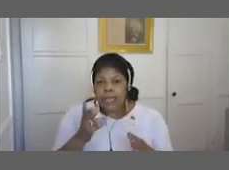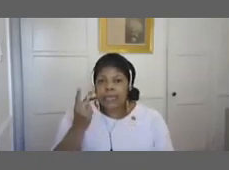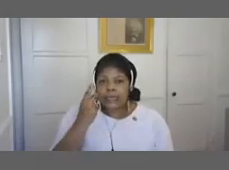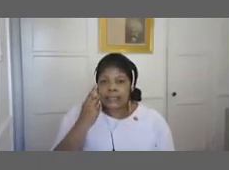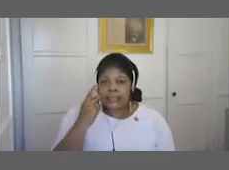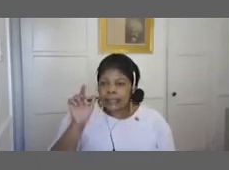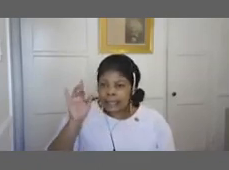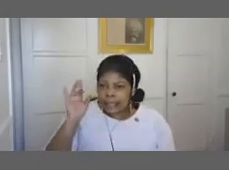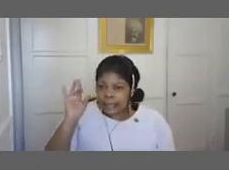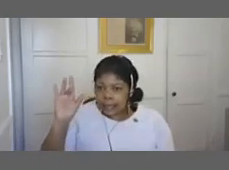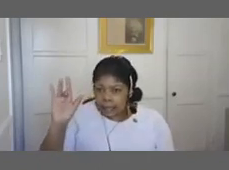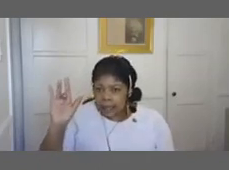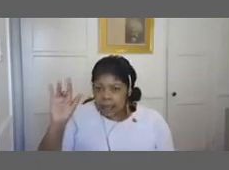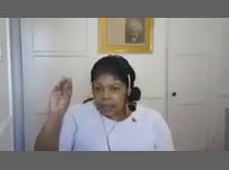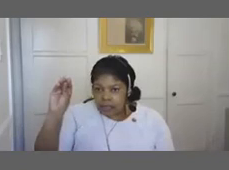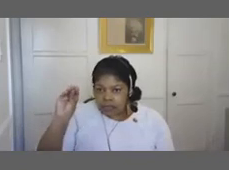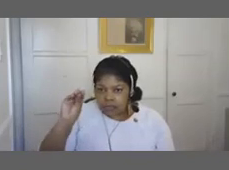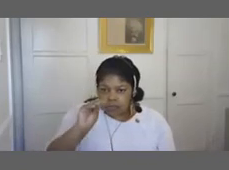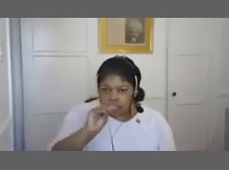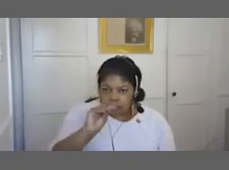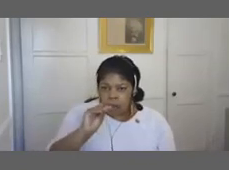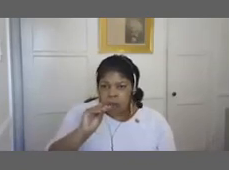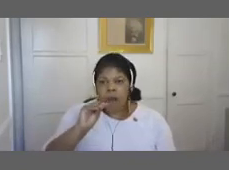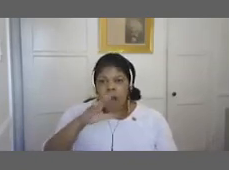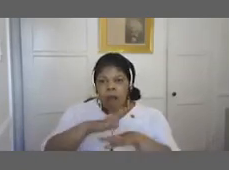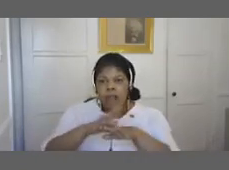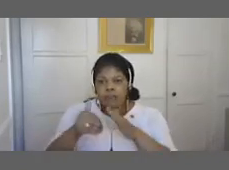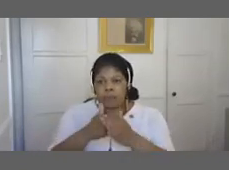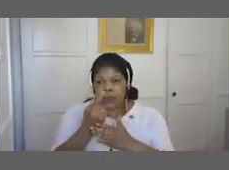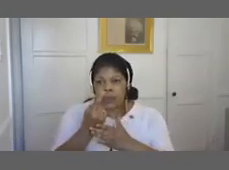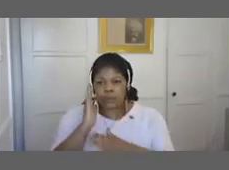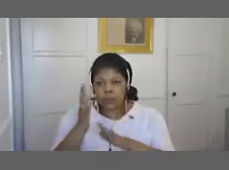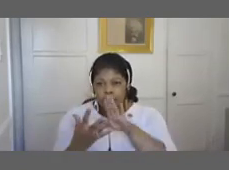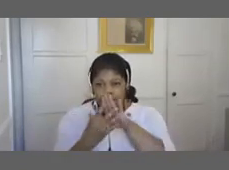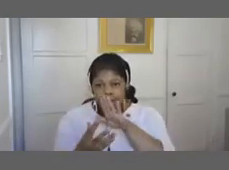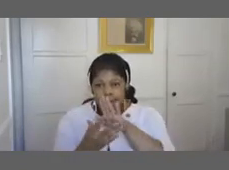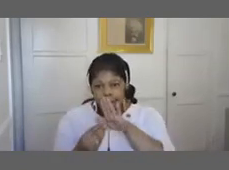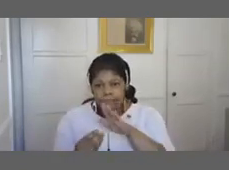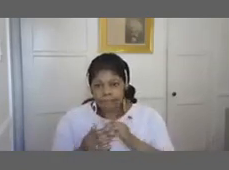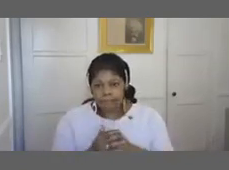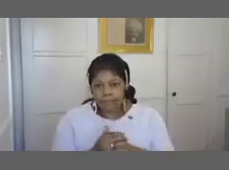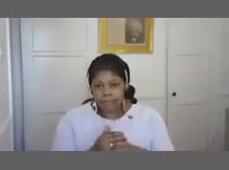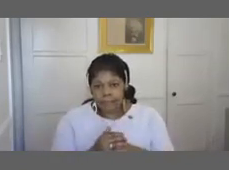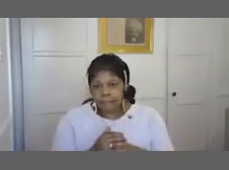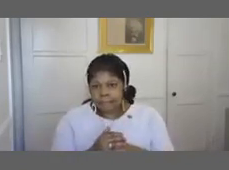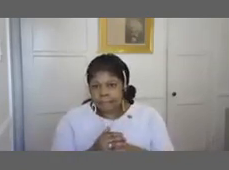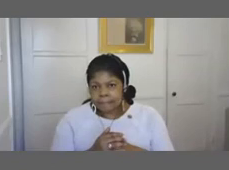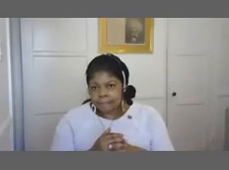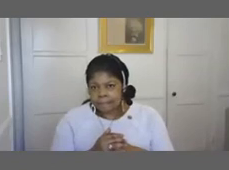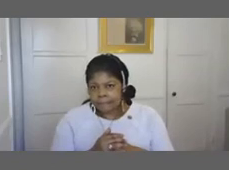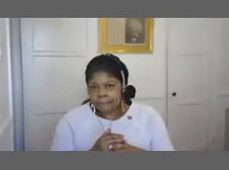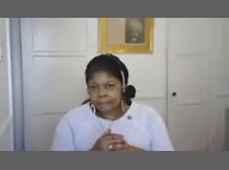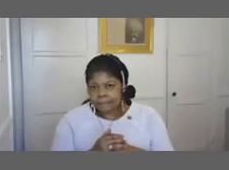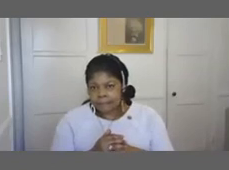it on a new swatch, and it makes a duplicate of it. So now I can select this one. Okay. I